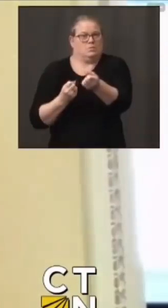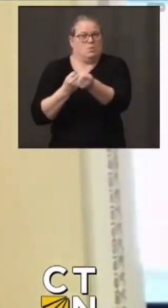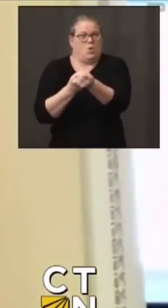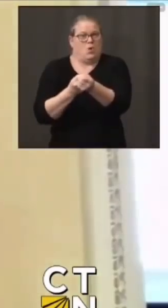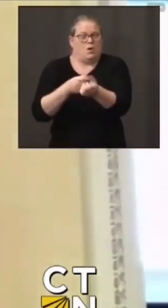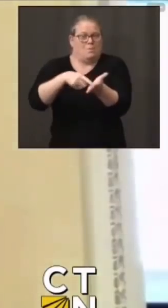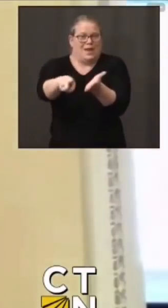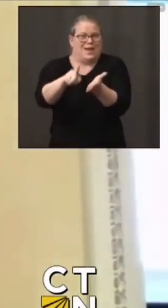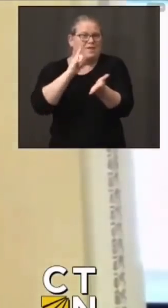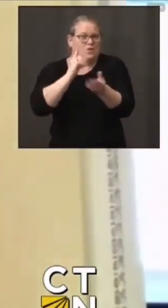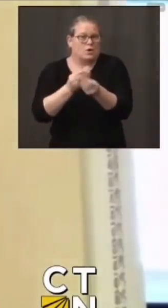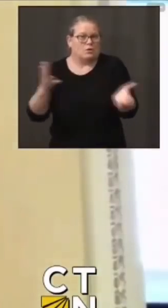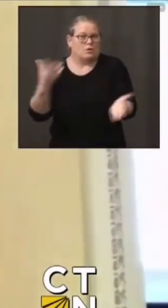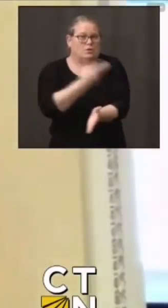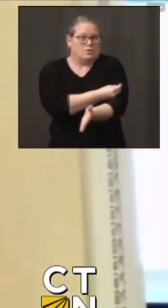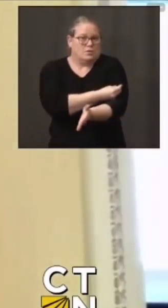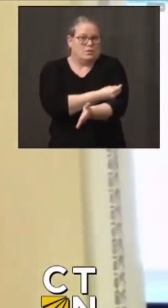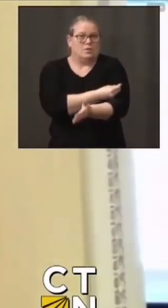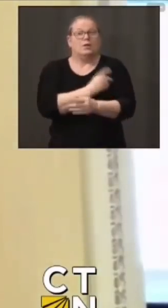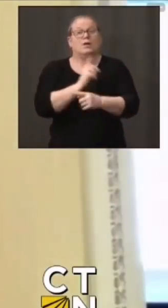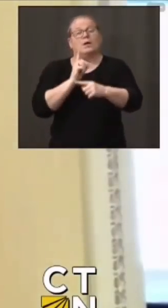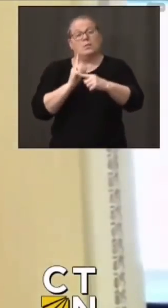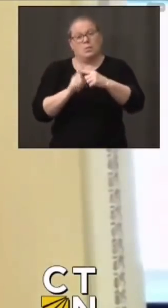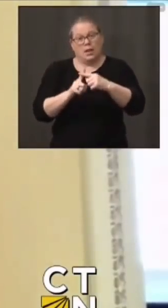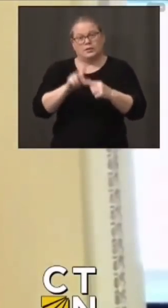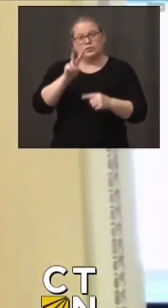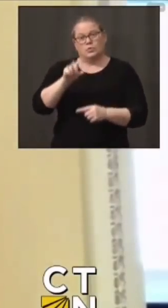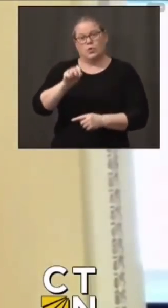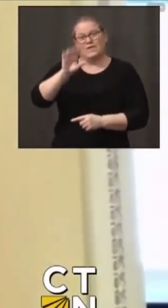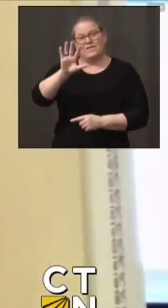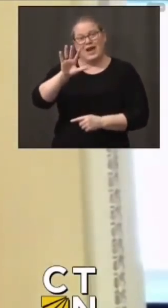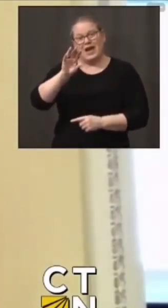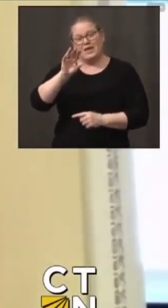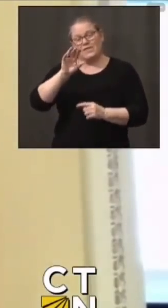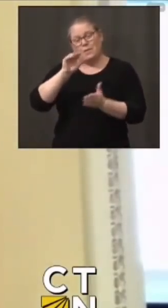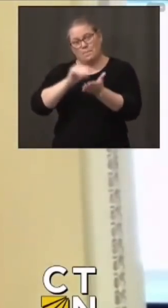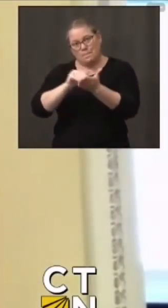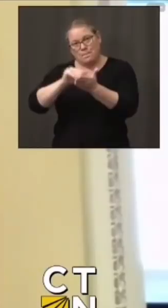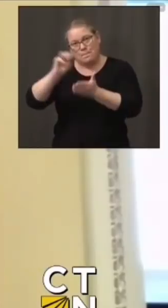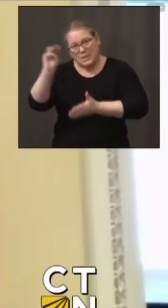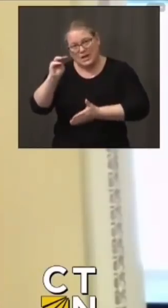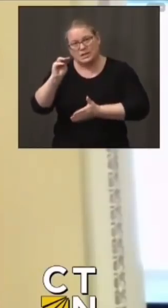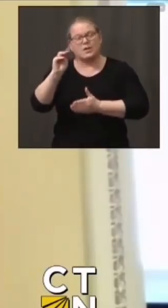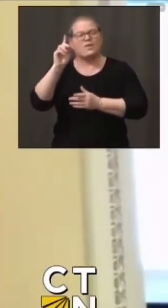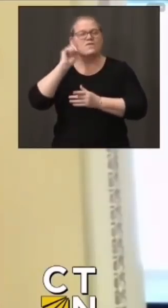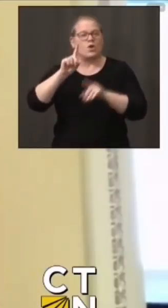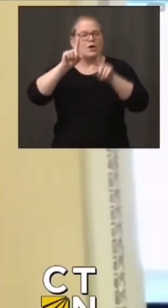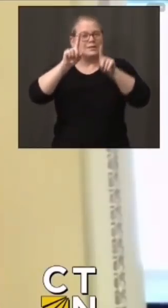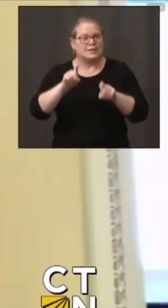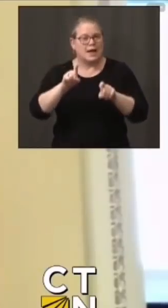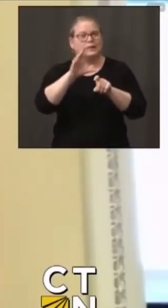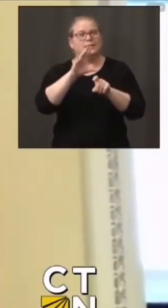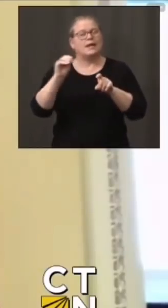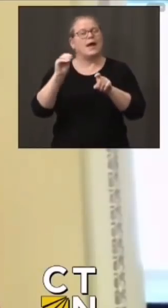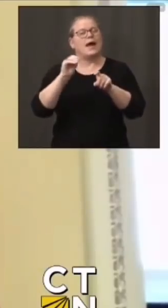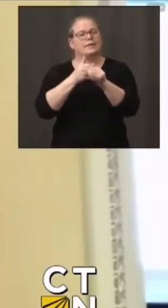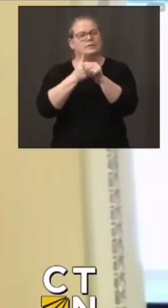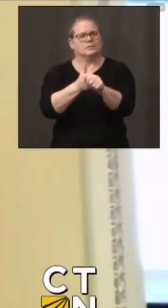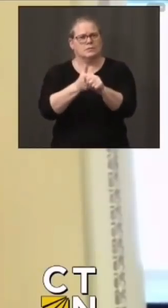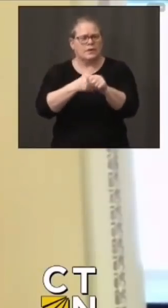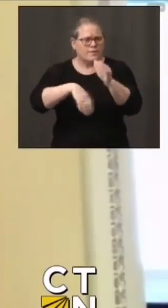and tracing funding. This is a start to additional